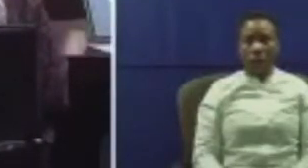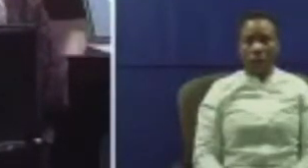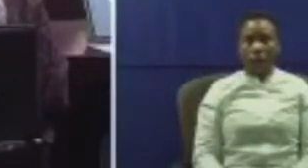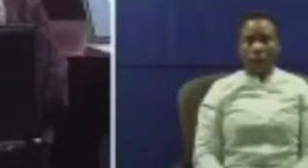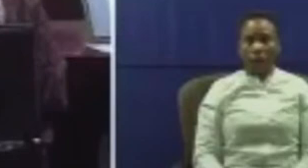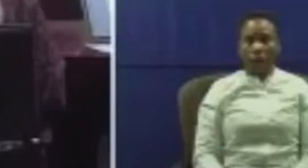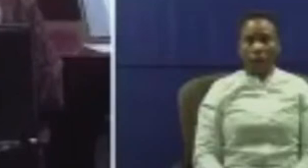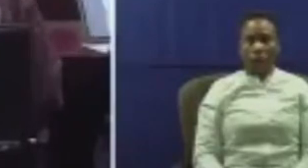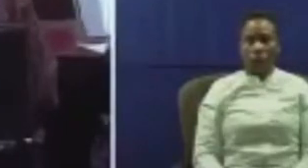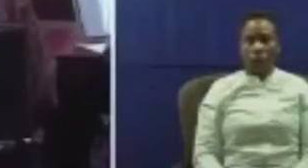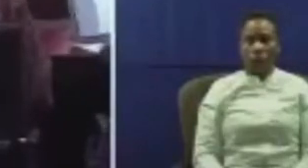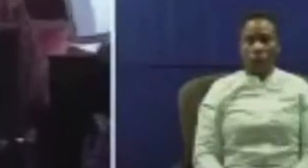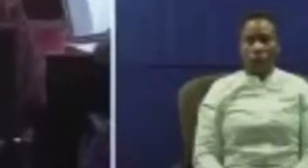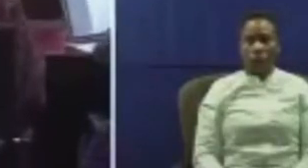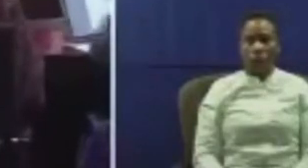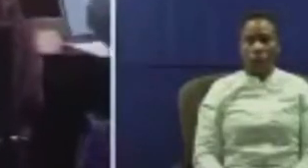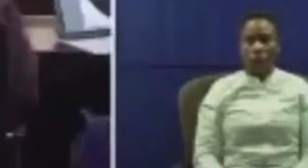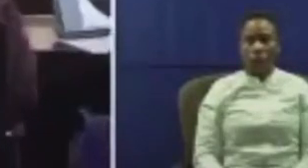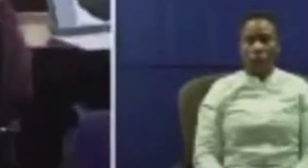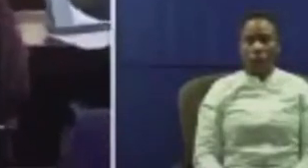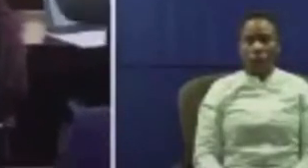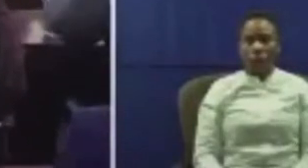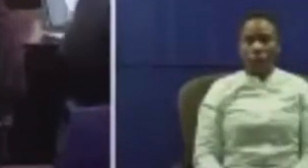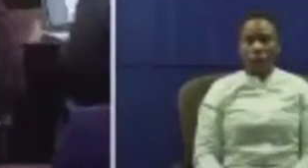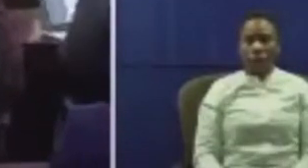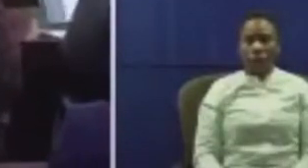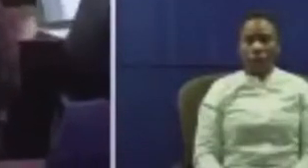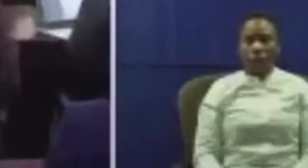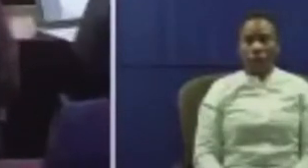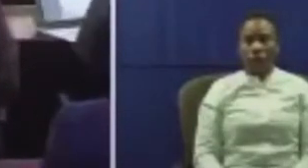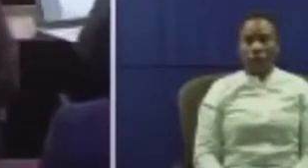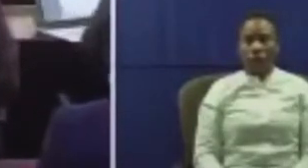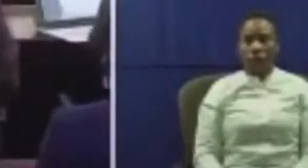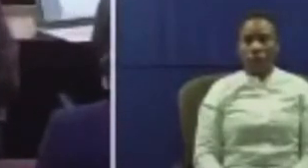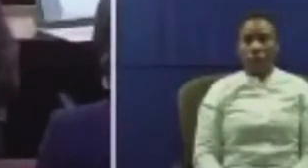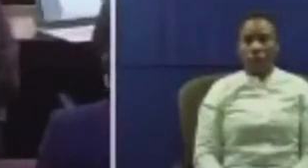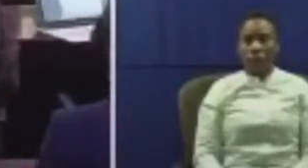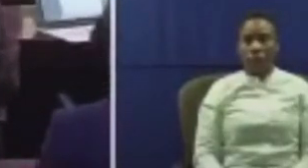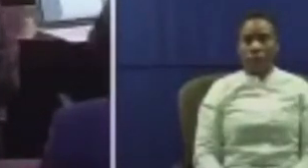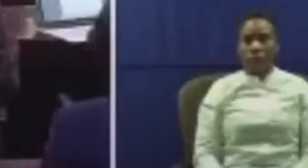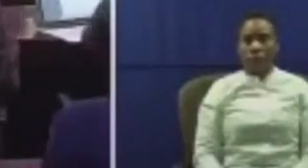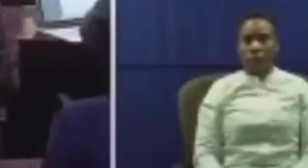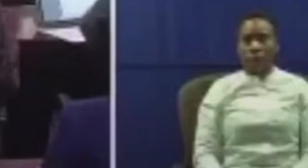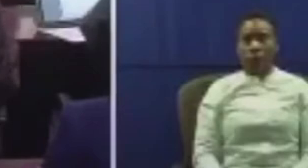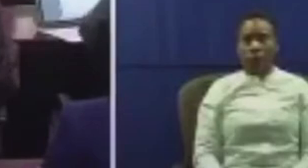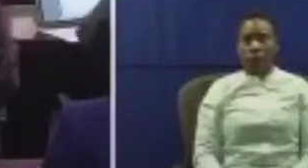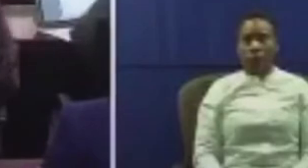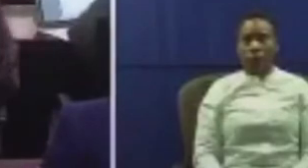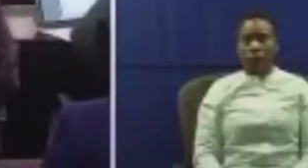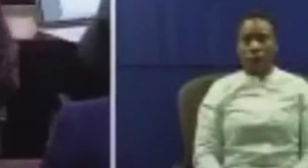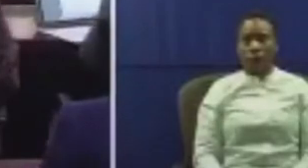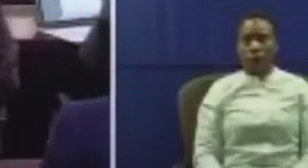your legacy. Puman. This is your legacy. Kumani. Kumani.